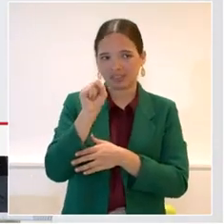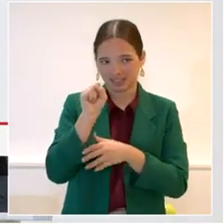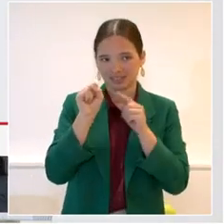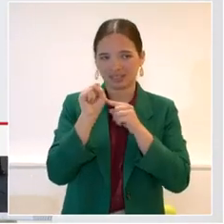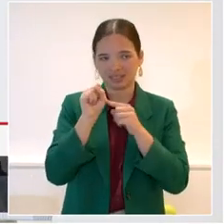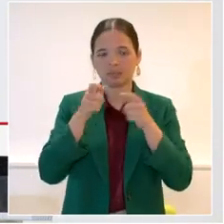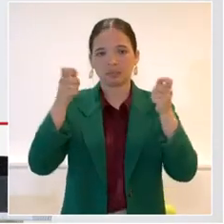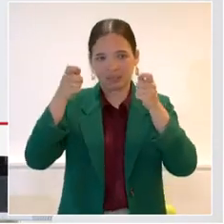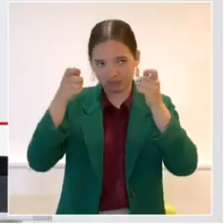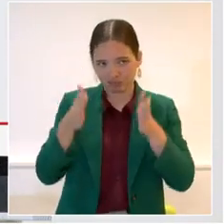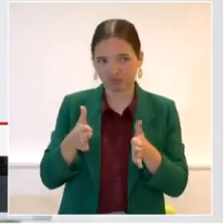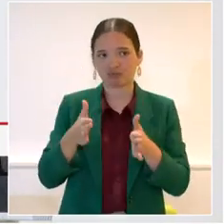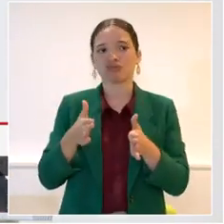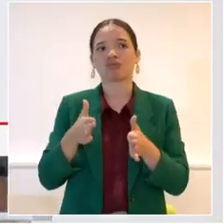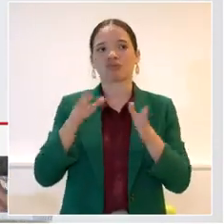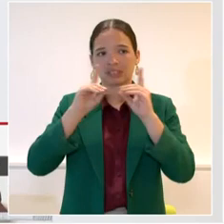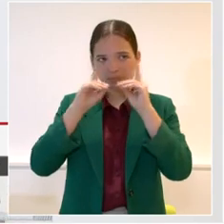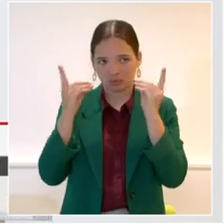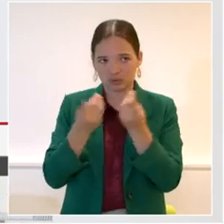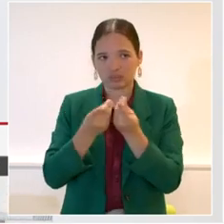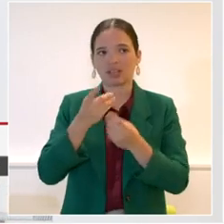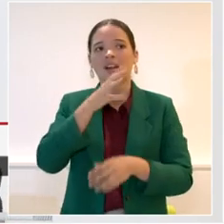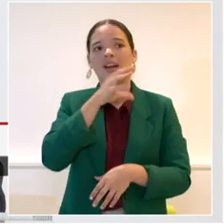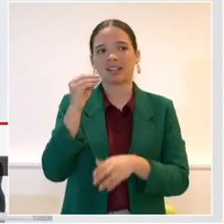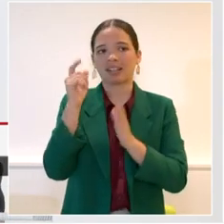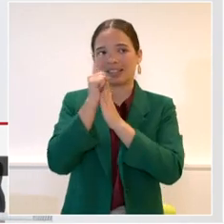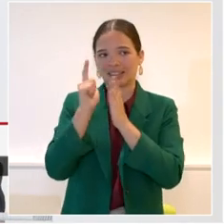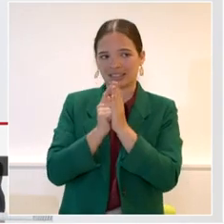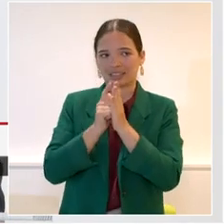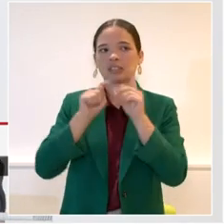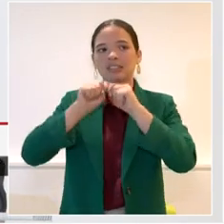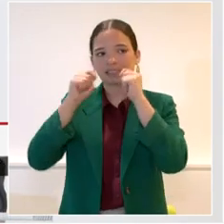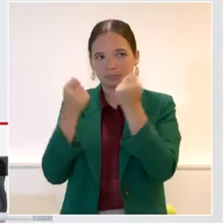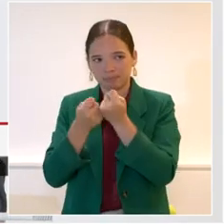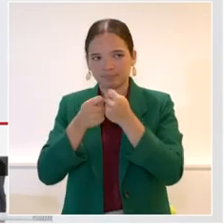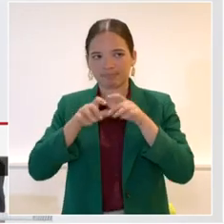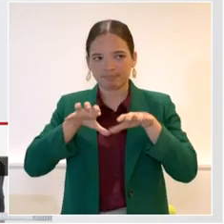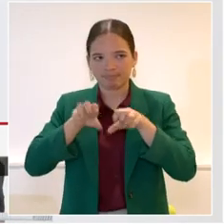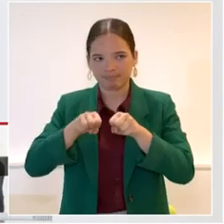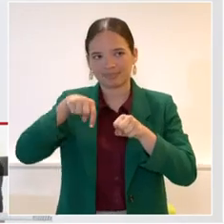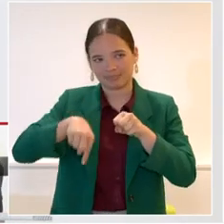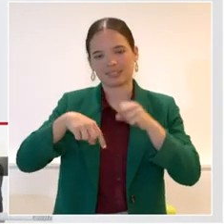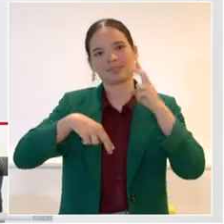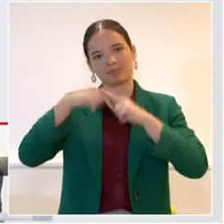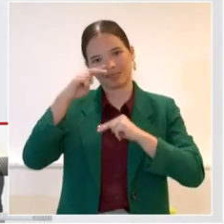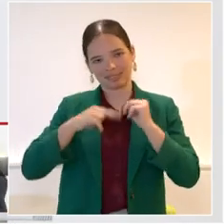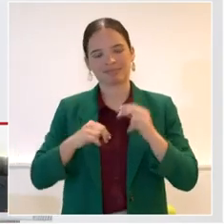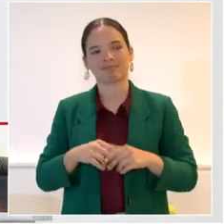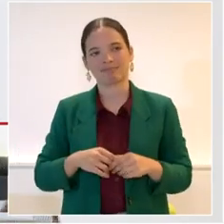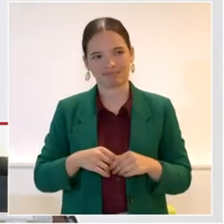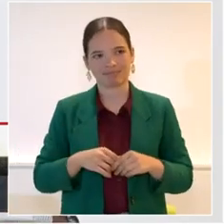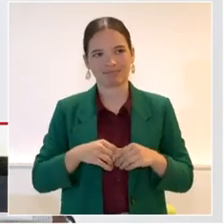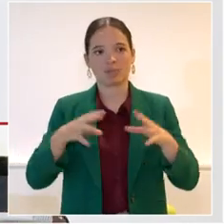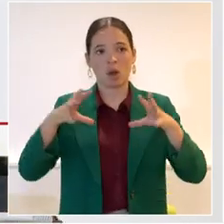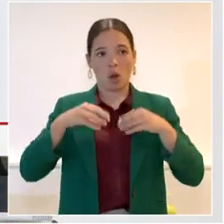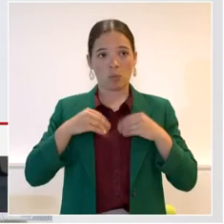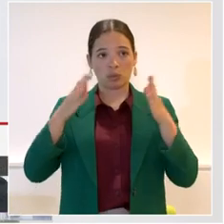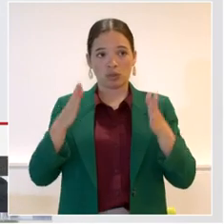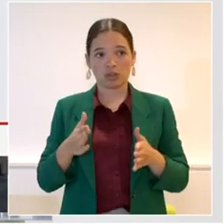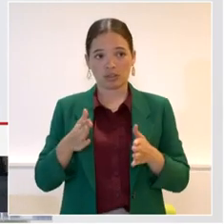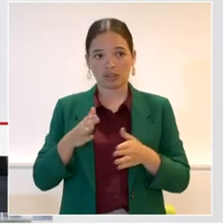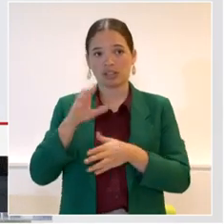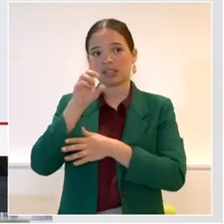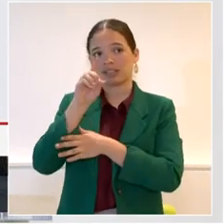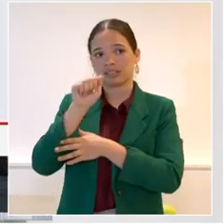legal team for negotiating and securing this lease. I want to thank owner David Preston for his deep commitment